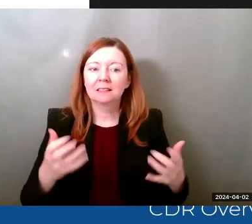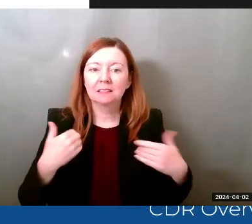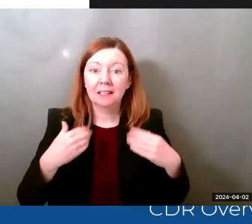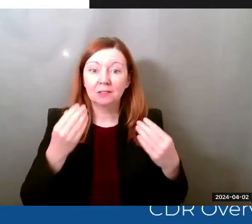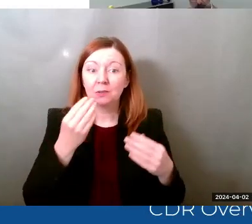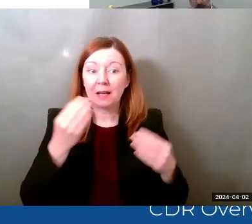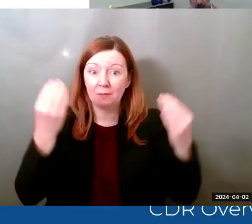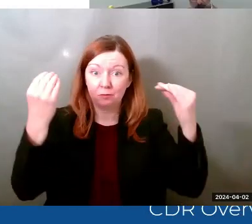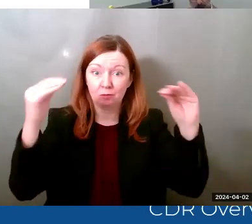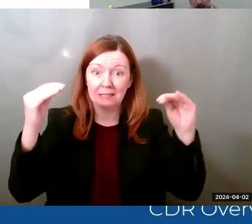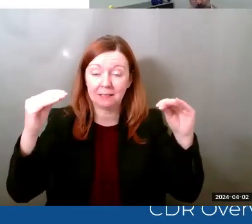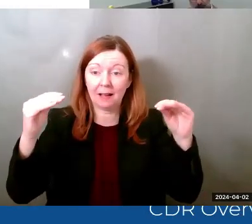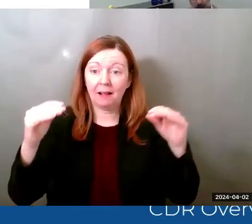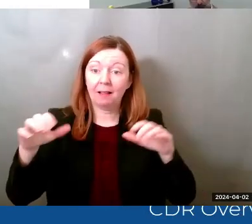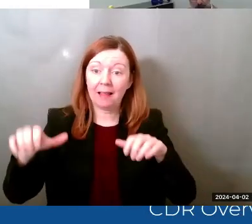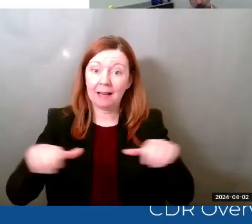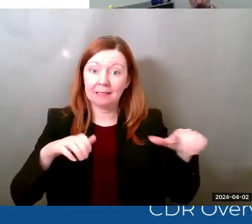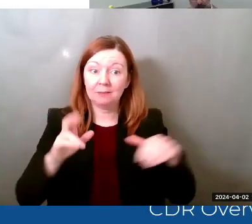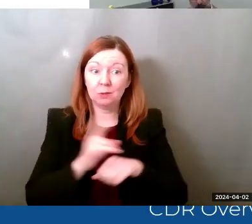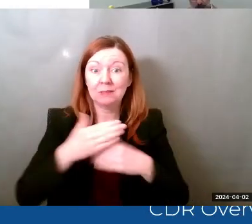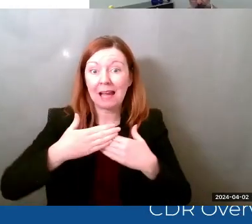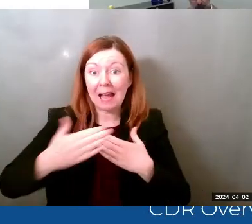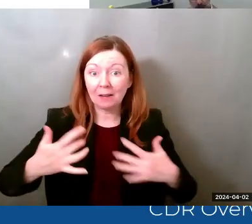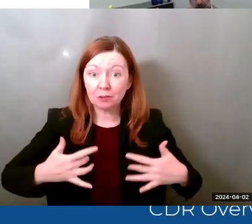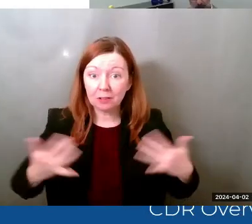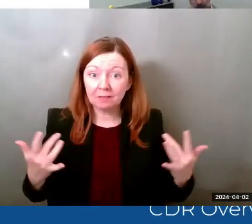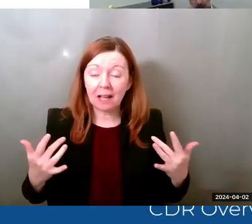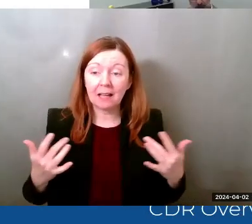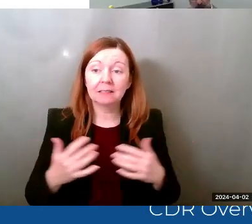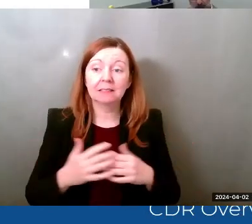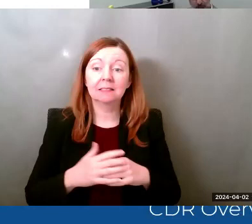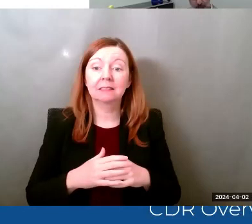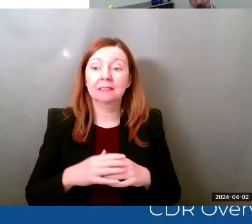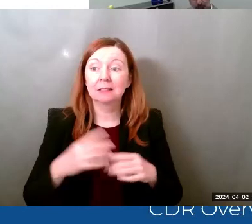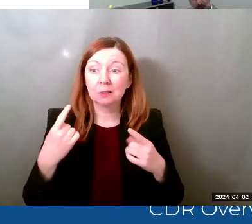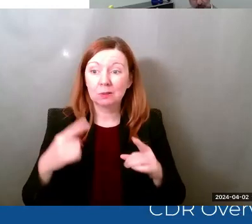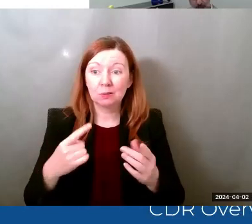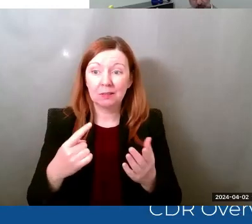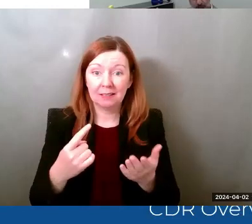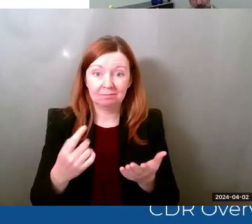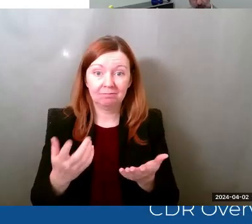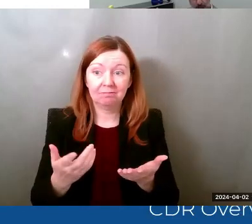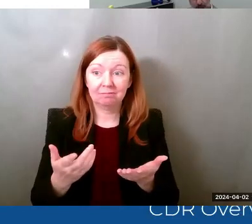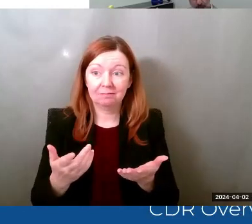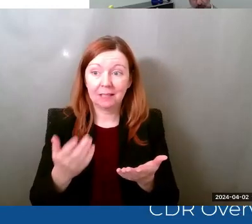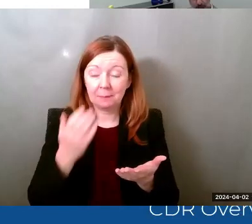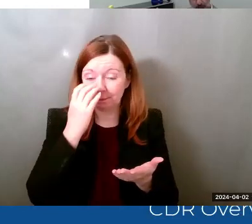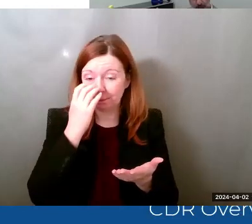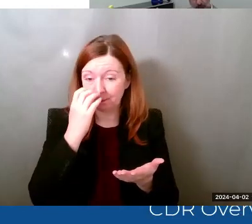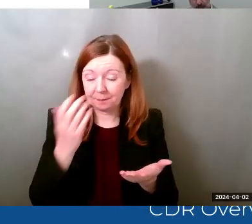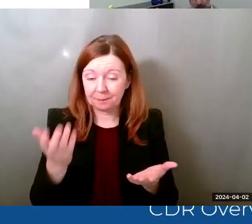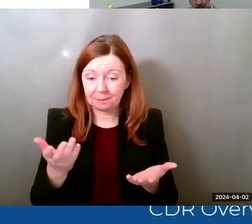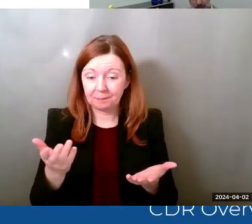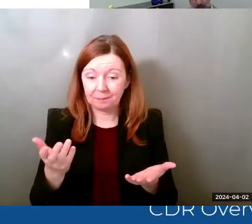such activities used after the events in the discussion